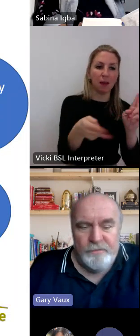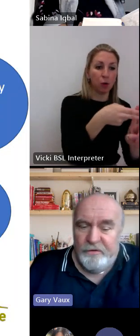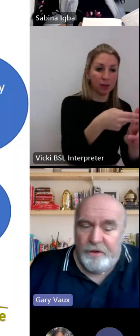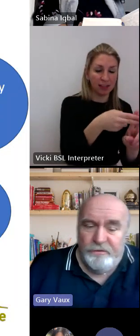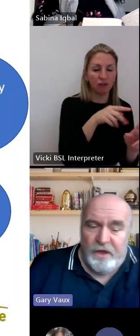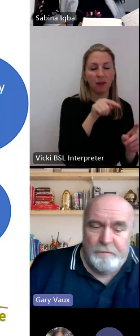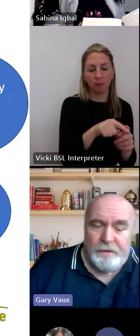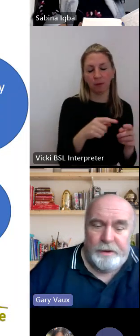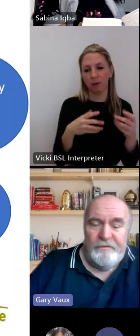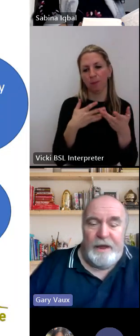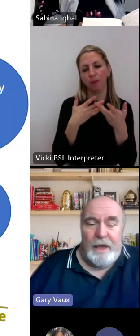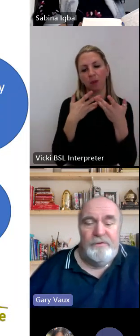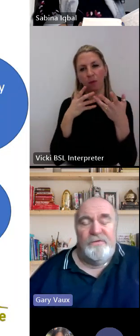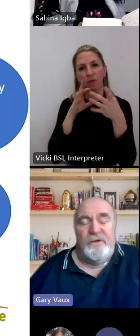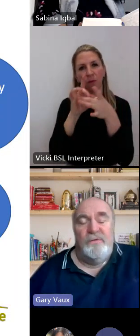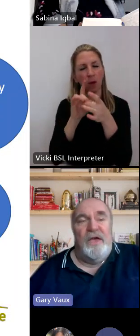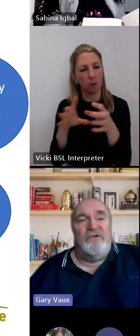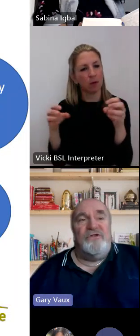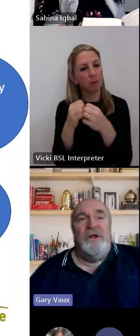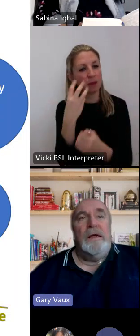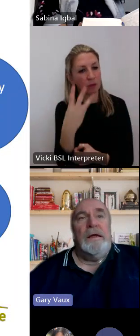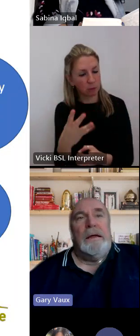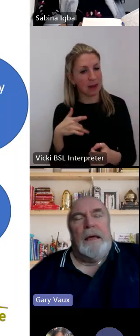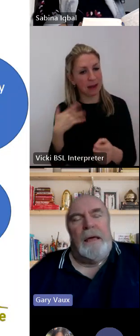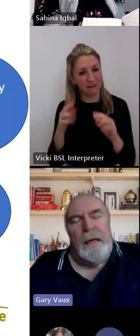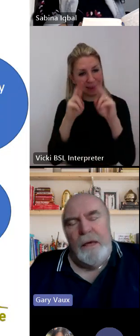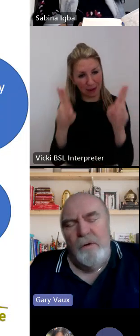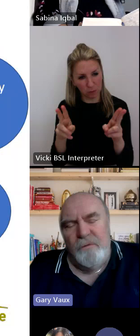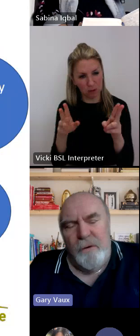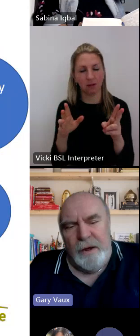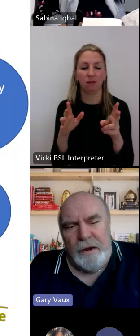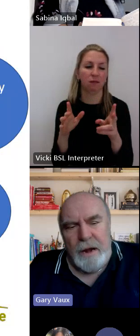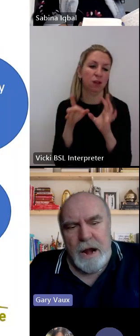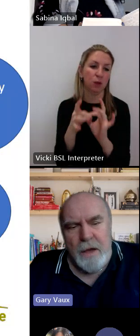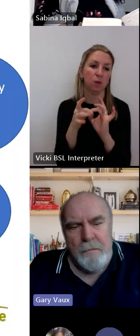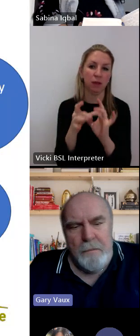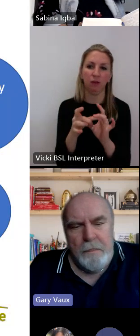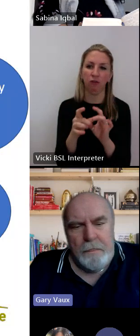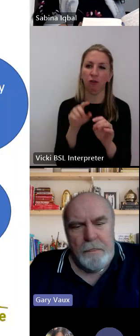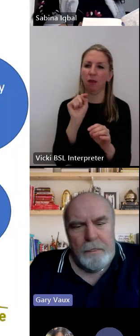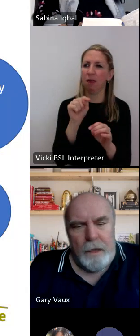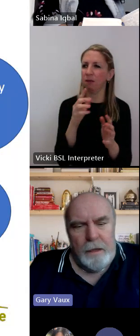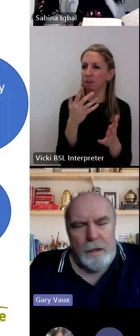B3 Living Housing Association over in